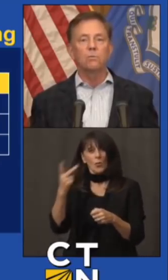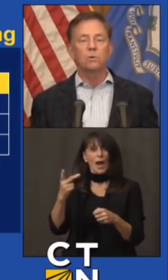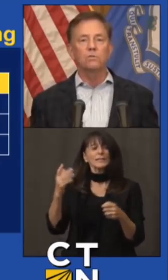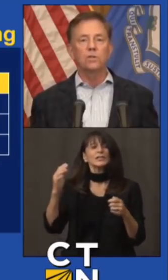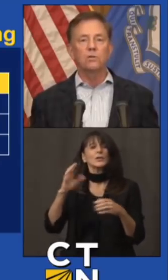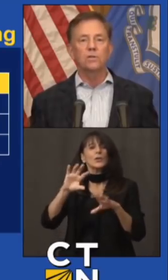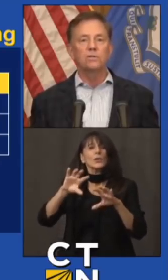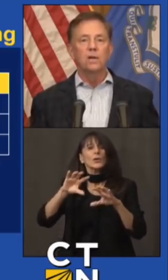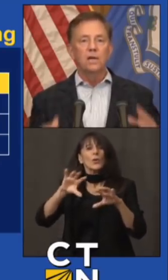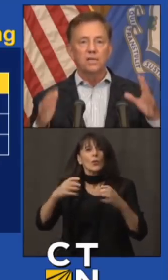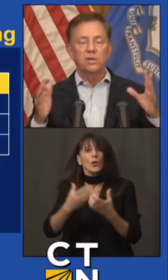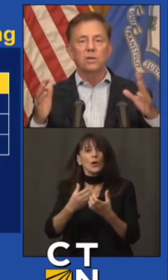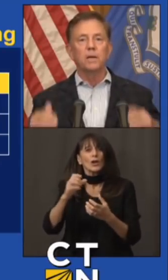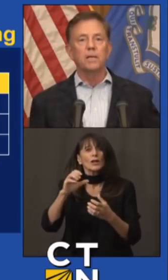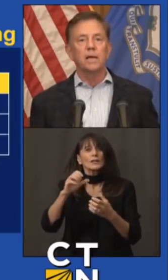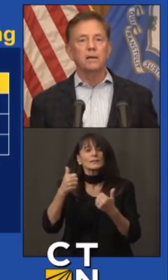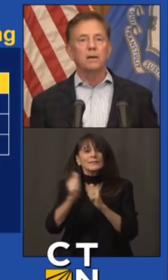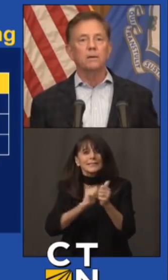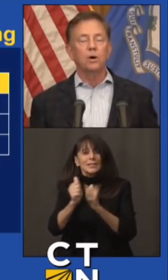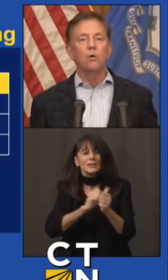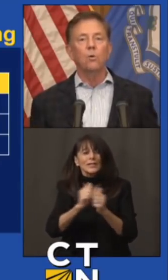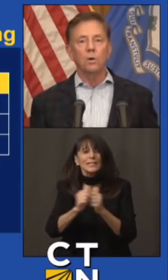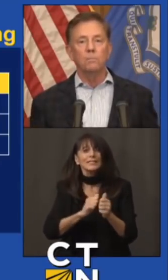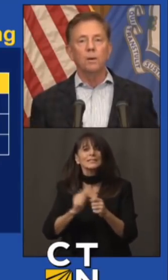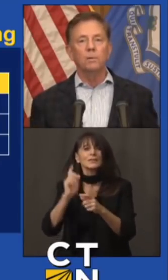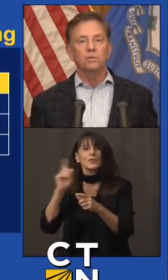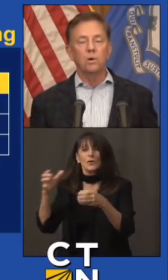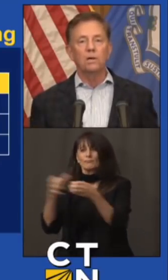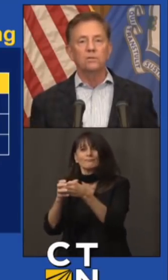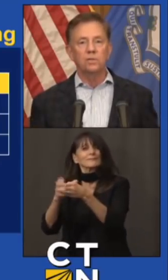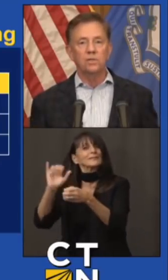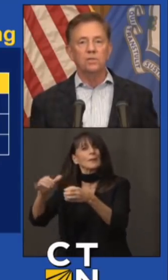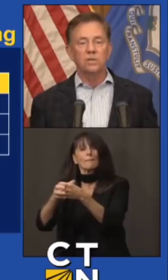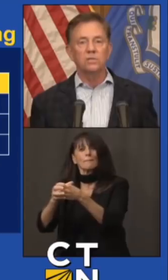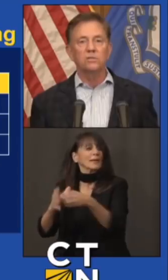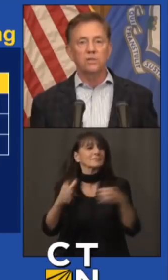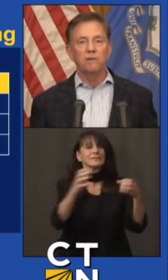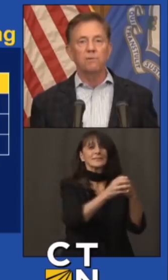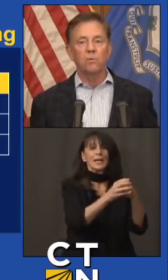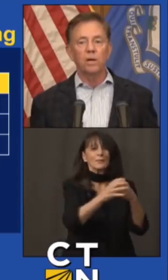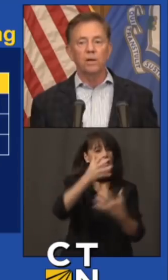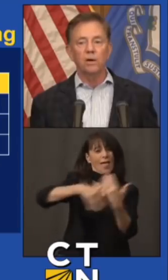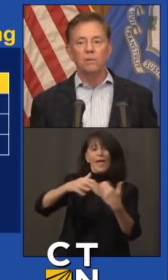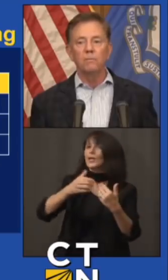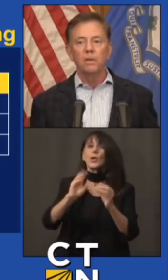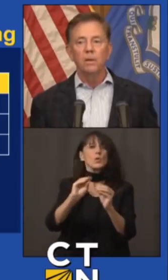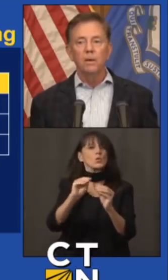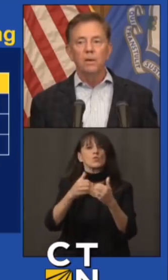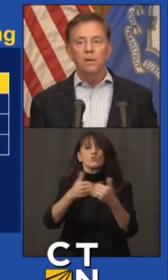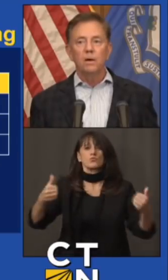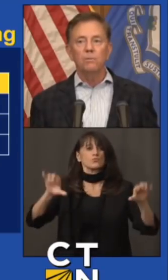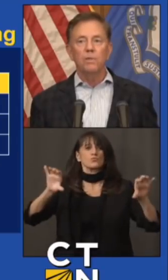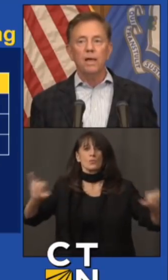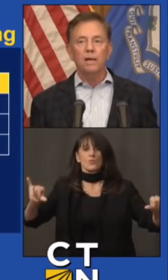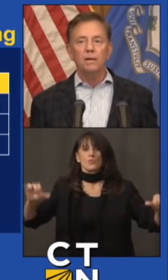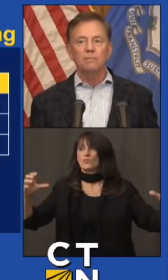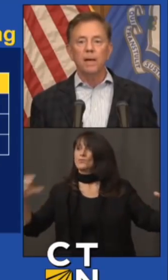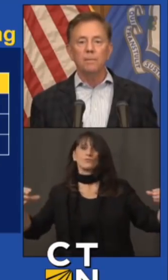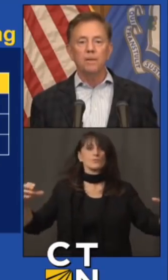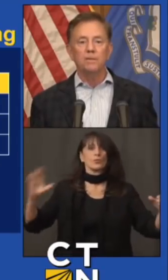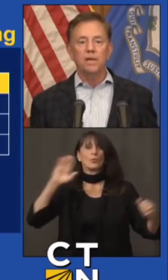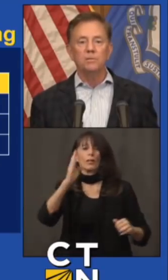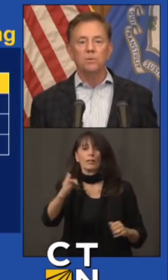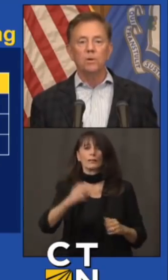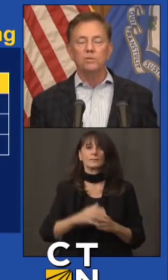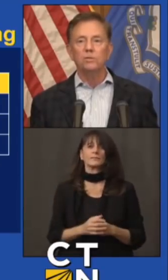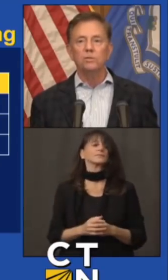Series and then World Series is going to be in that cohort bubble as well, just because it's a safer way to go. With that, I'm